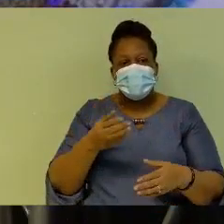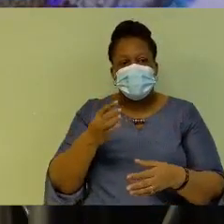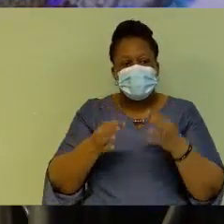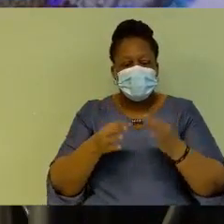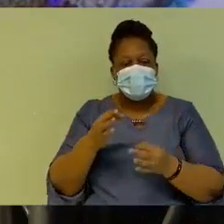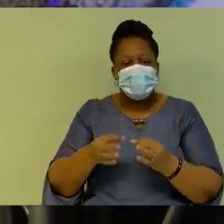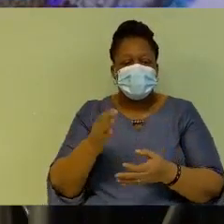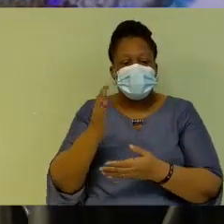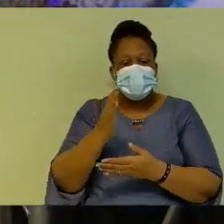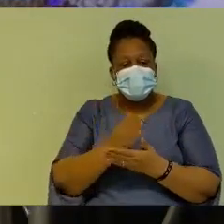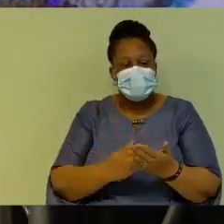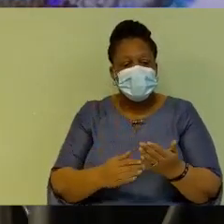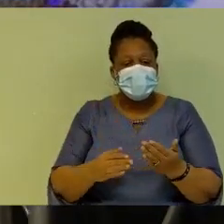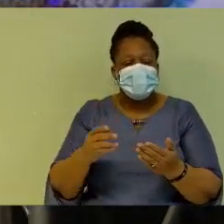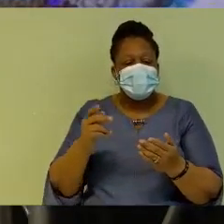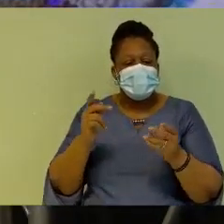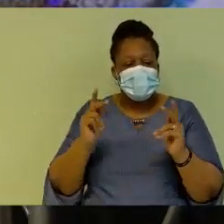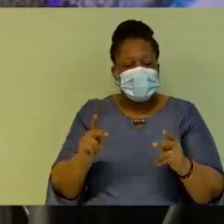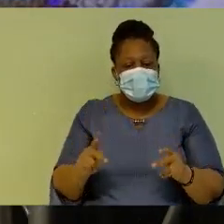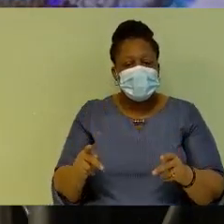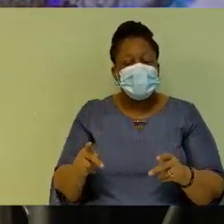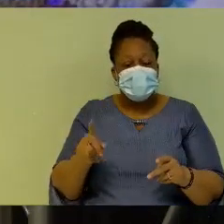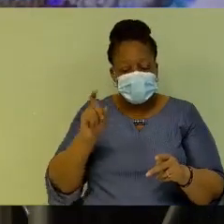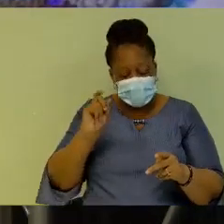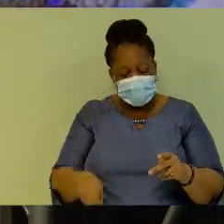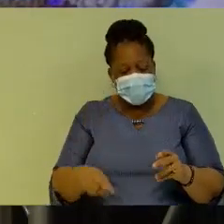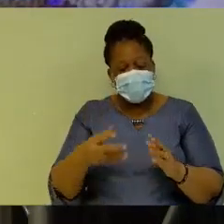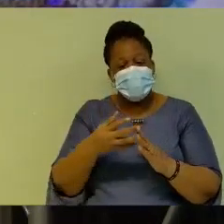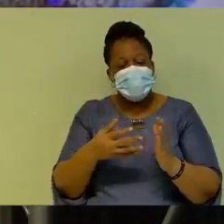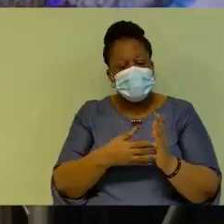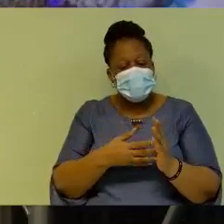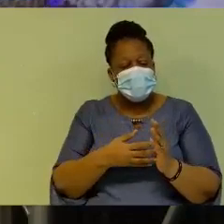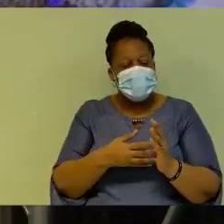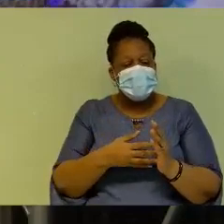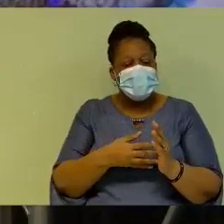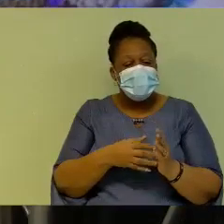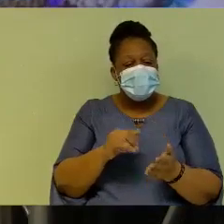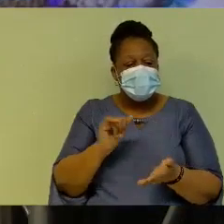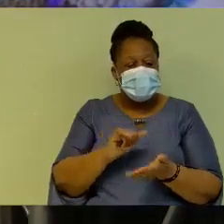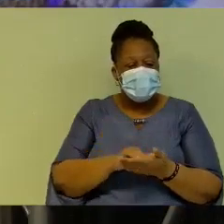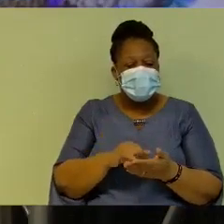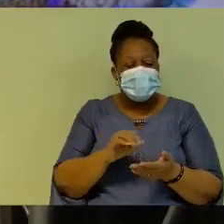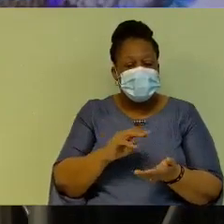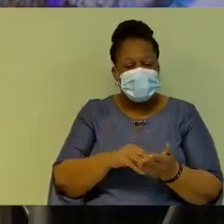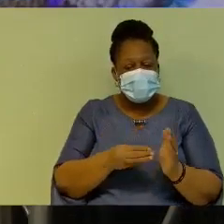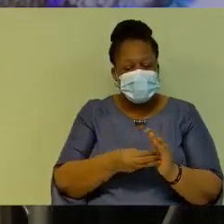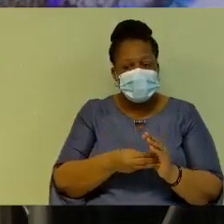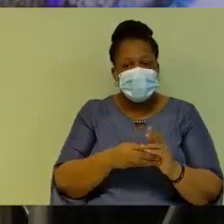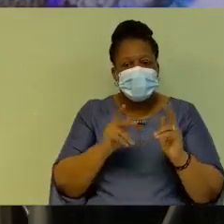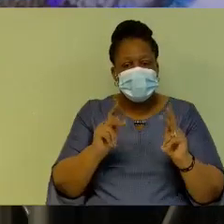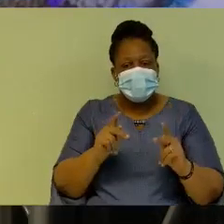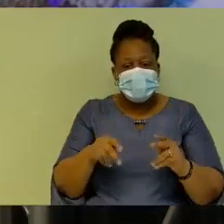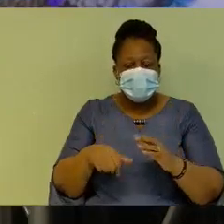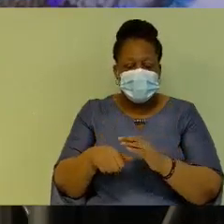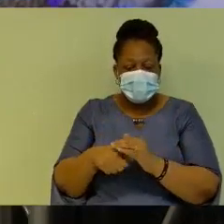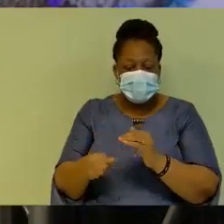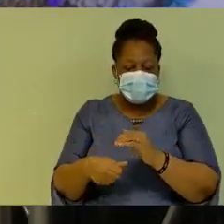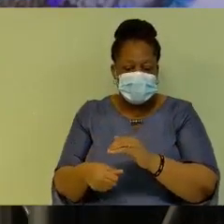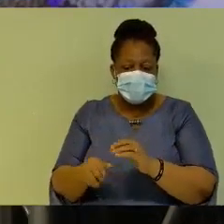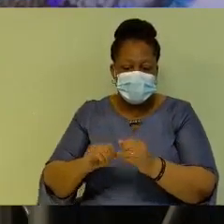required testing? And if not, does that necessarily mean it is okay to release persons from quarantine